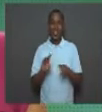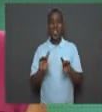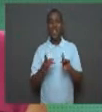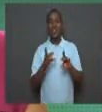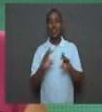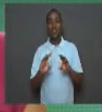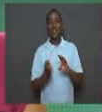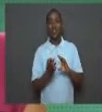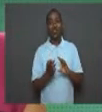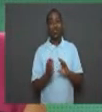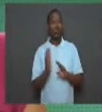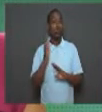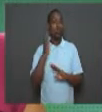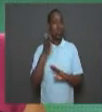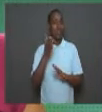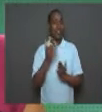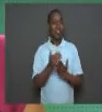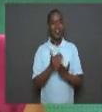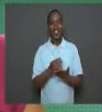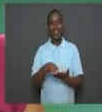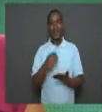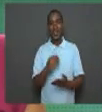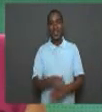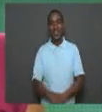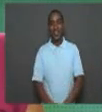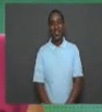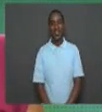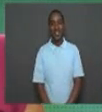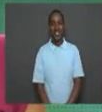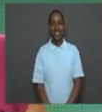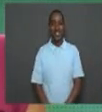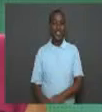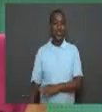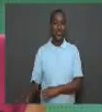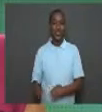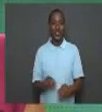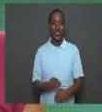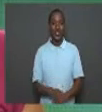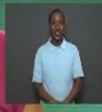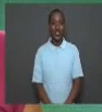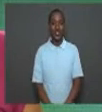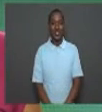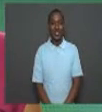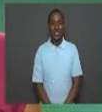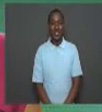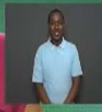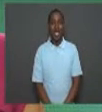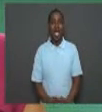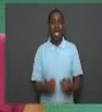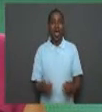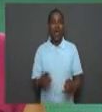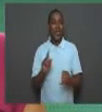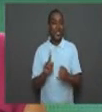classified in our future lessons. students. For our